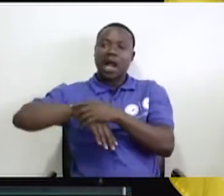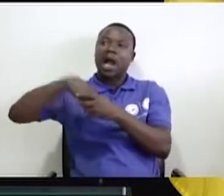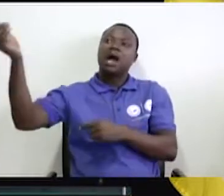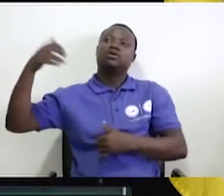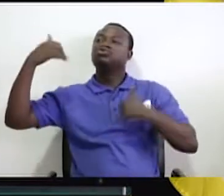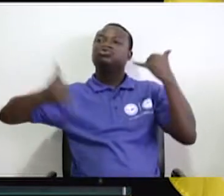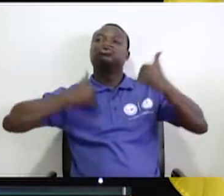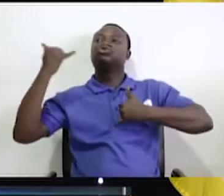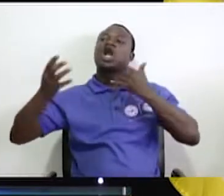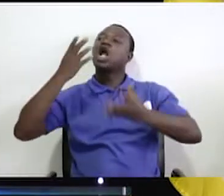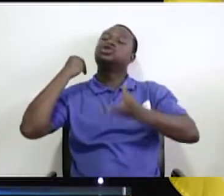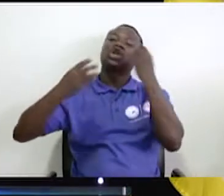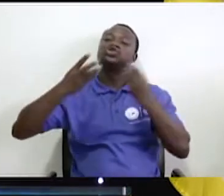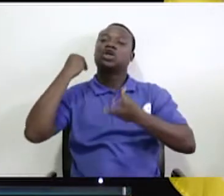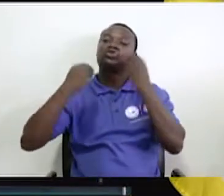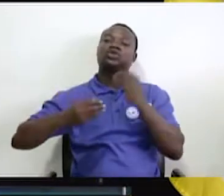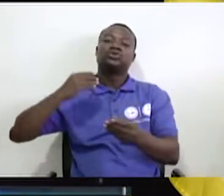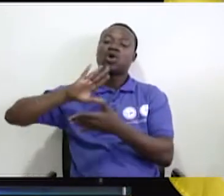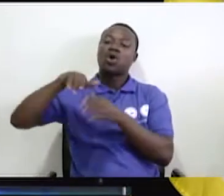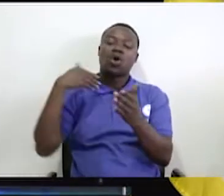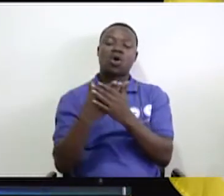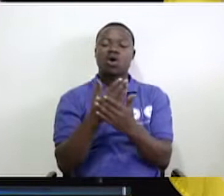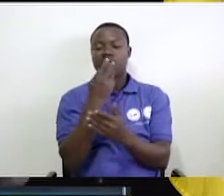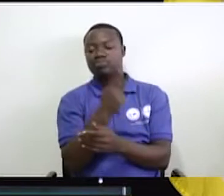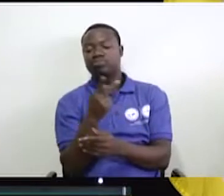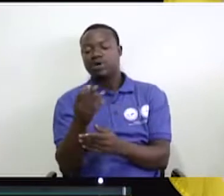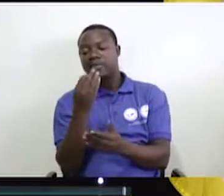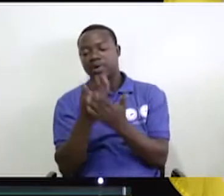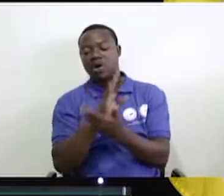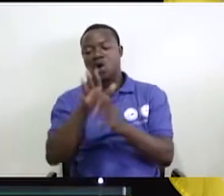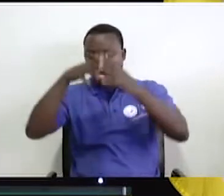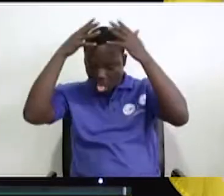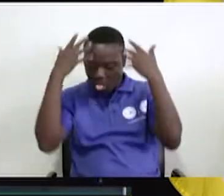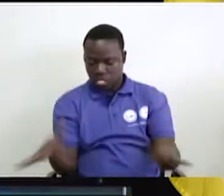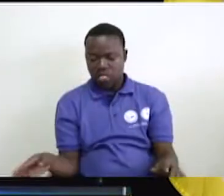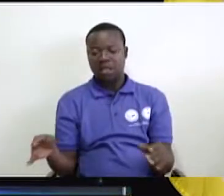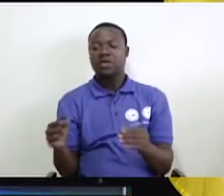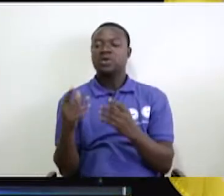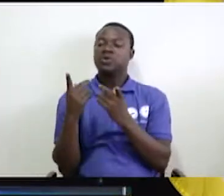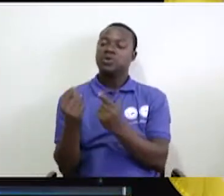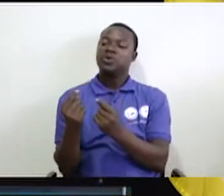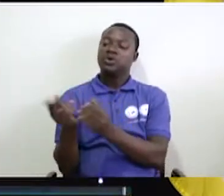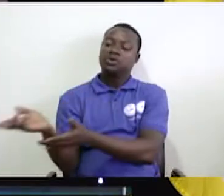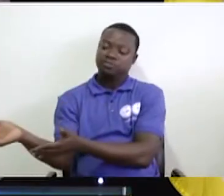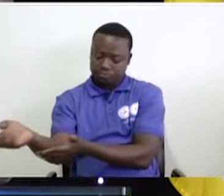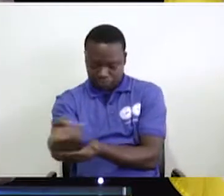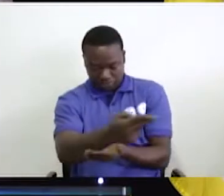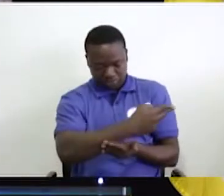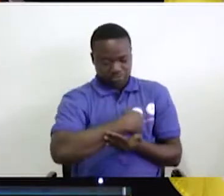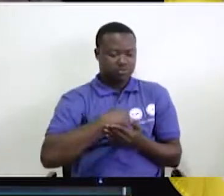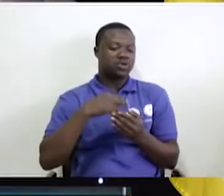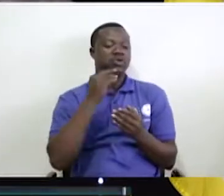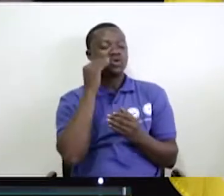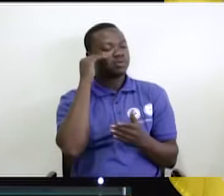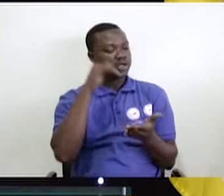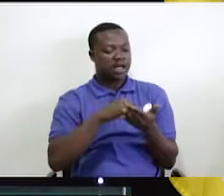squandered everything. And then he decided to come back. But the father